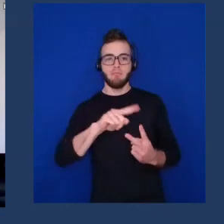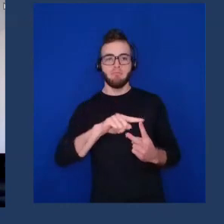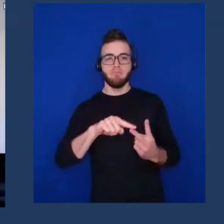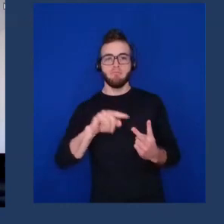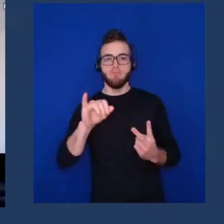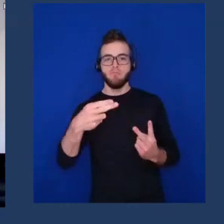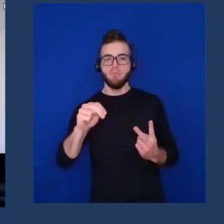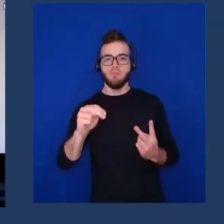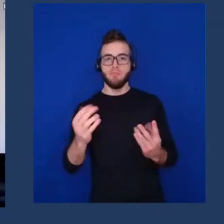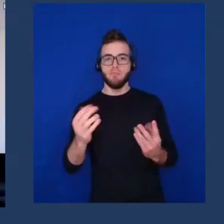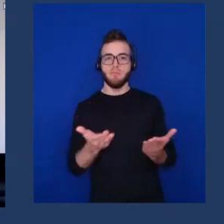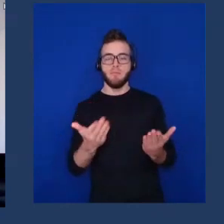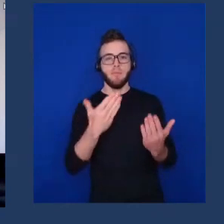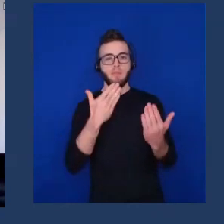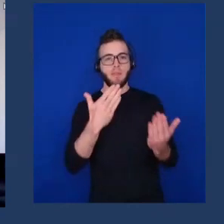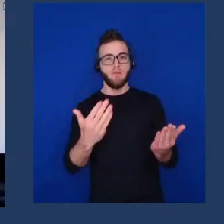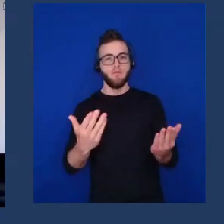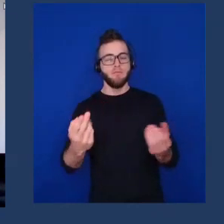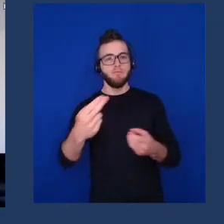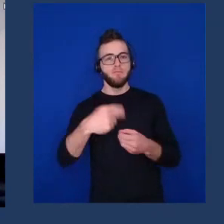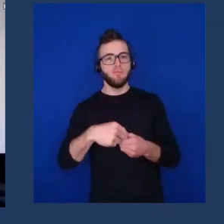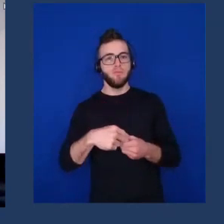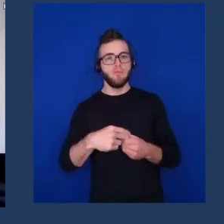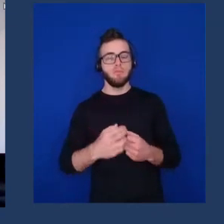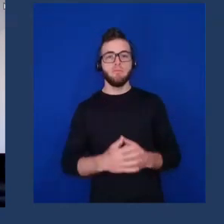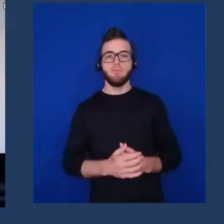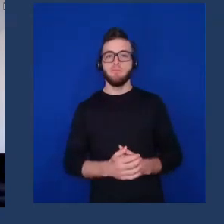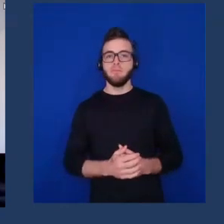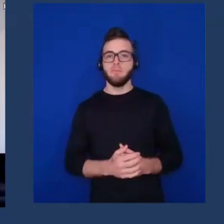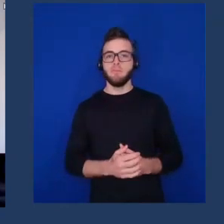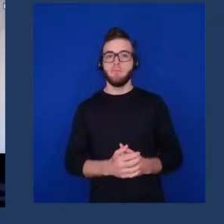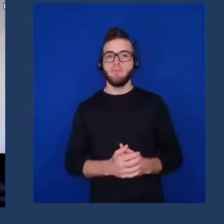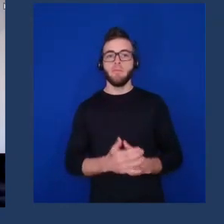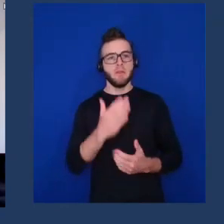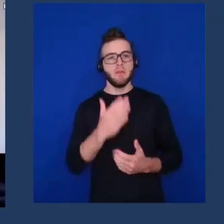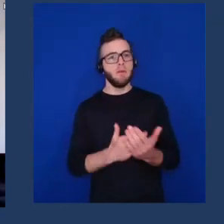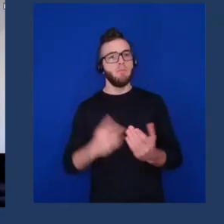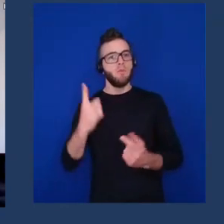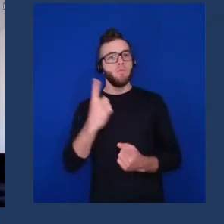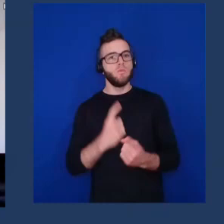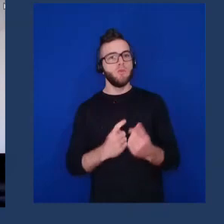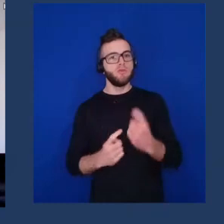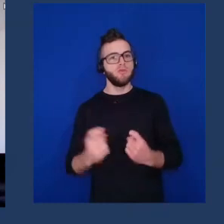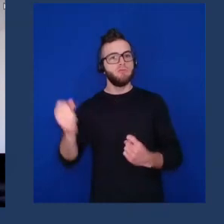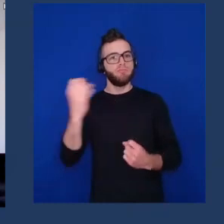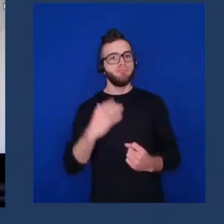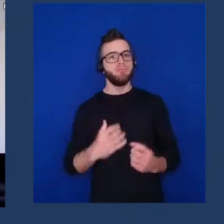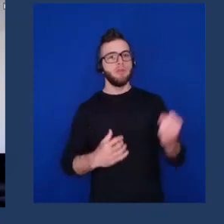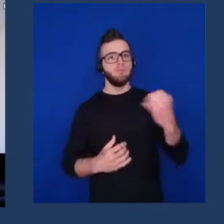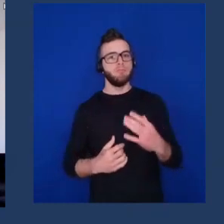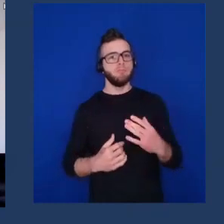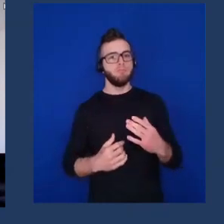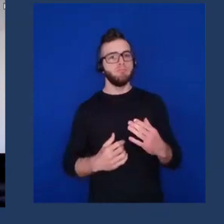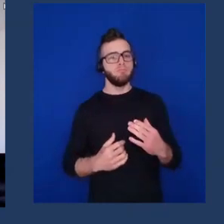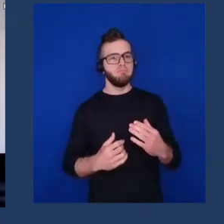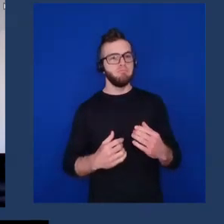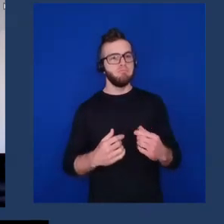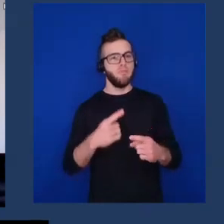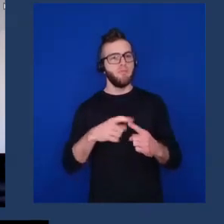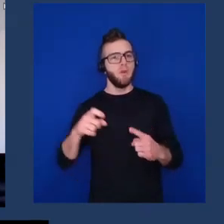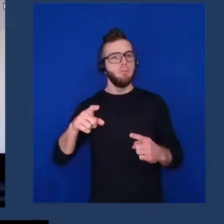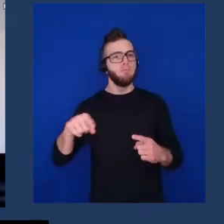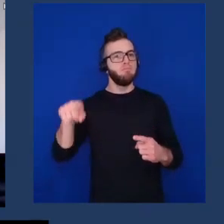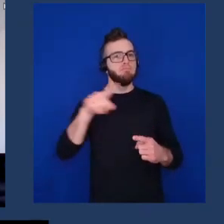We have some questions submitted by the audience prior to today, so we'll run through a few of